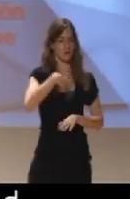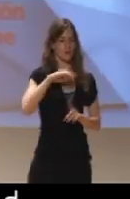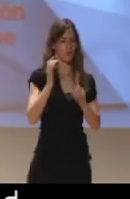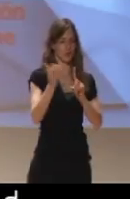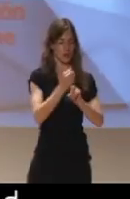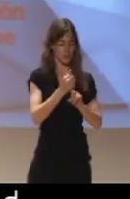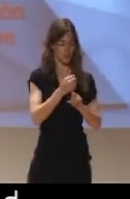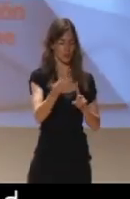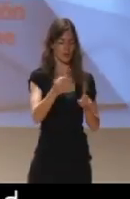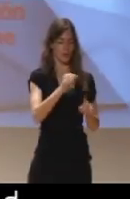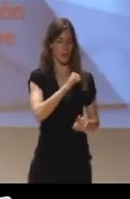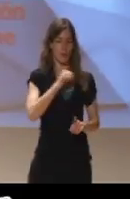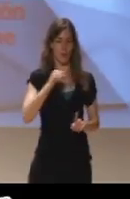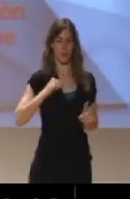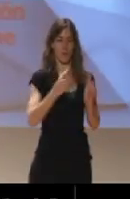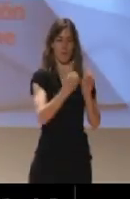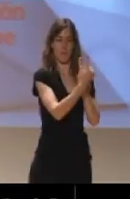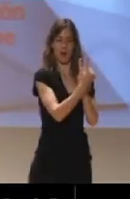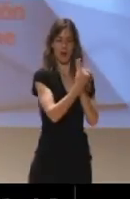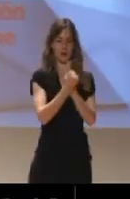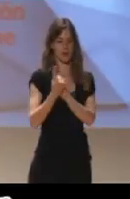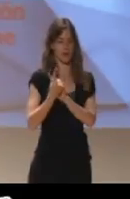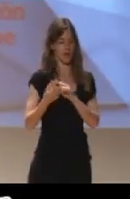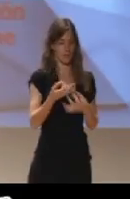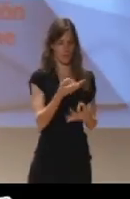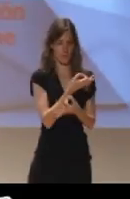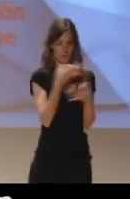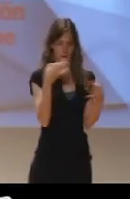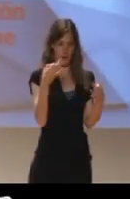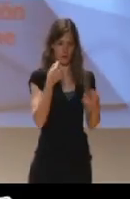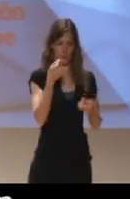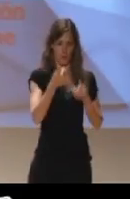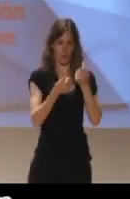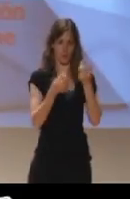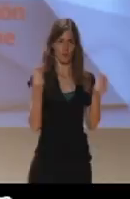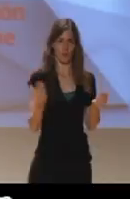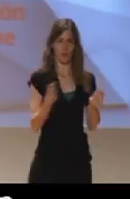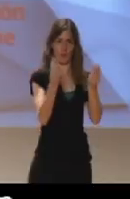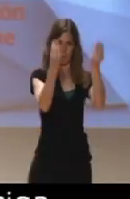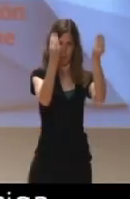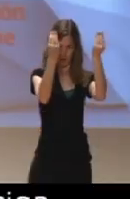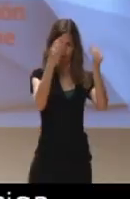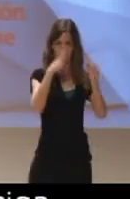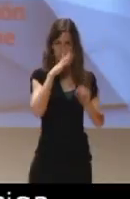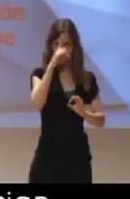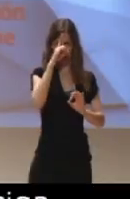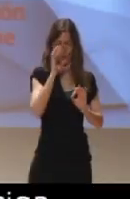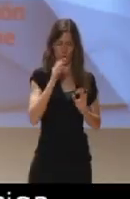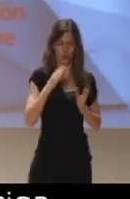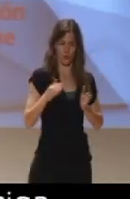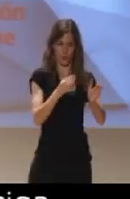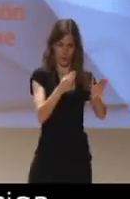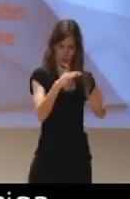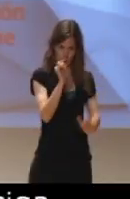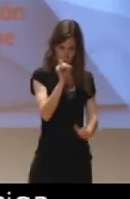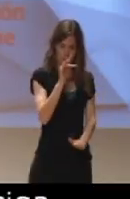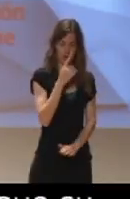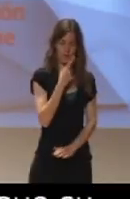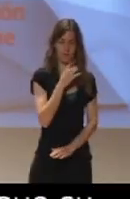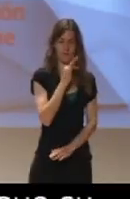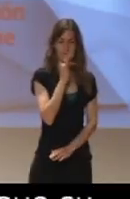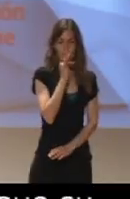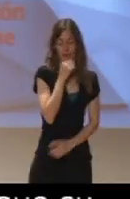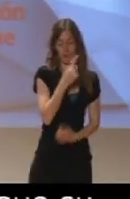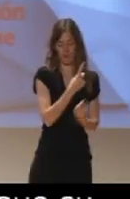issues, when everything is tailor-made and everything keeps on improving as